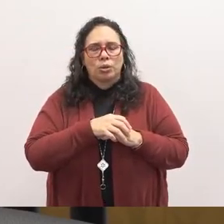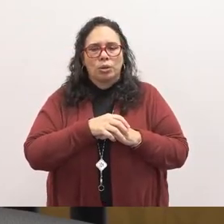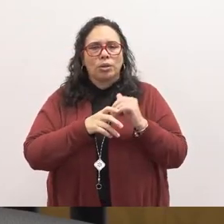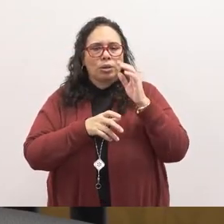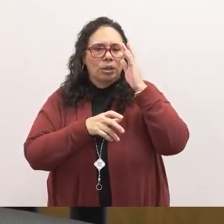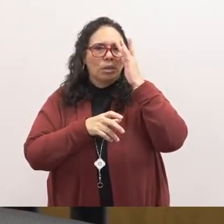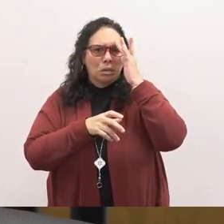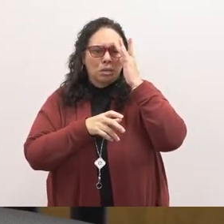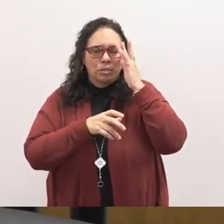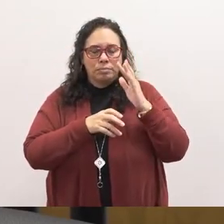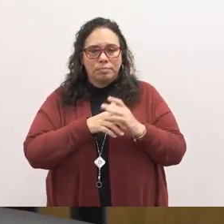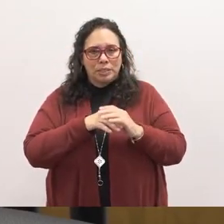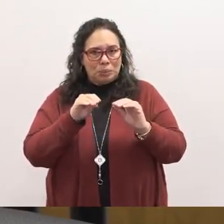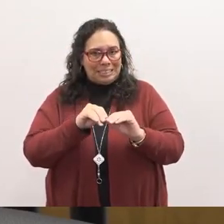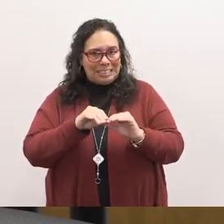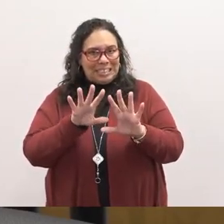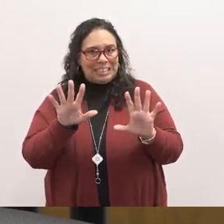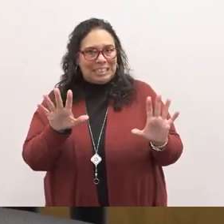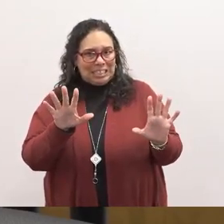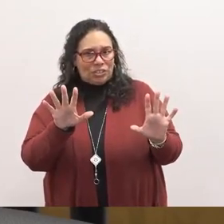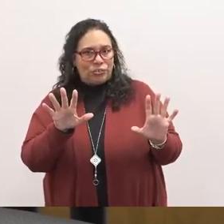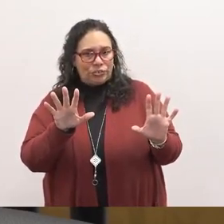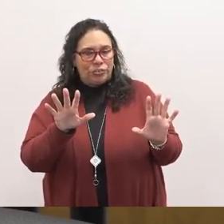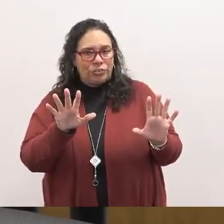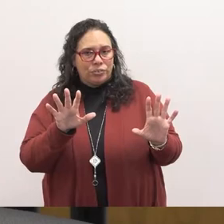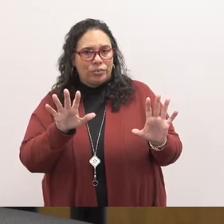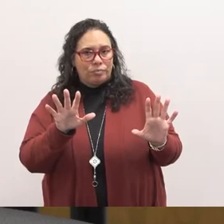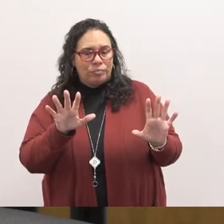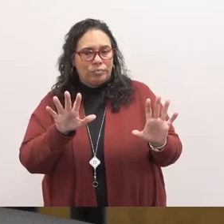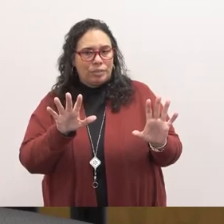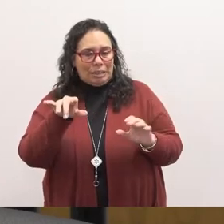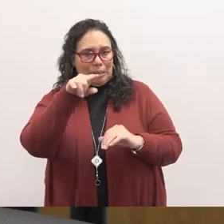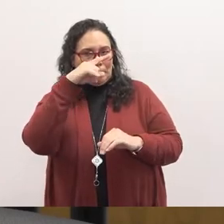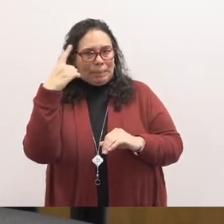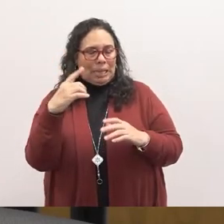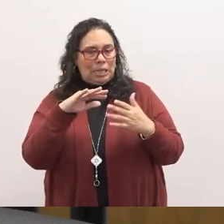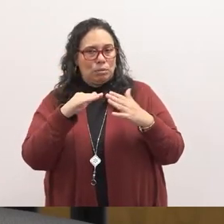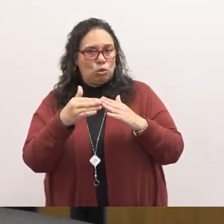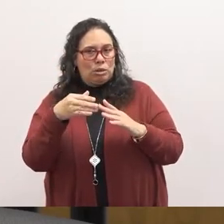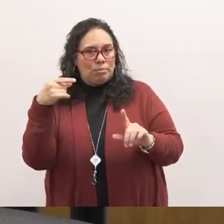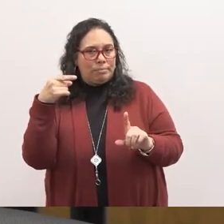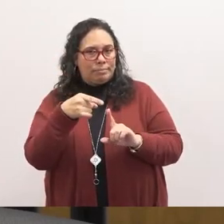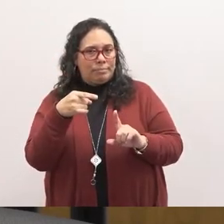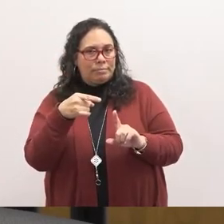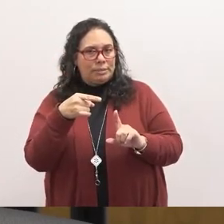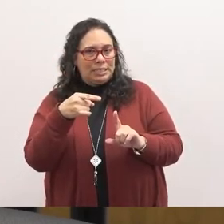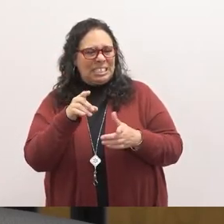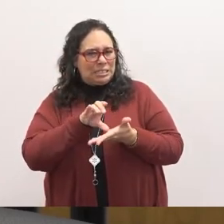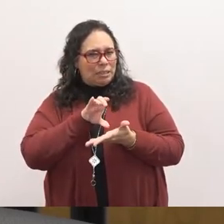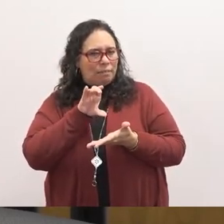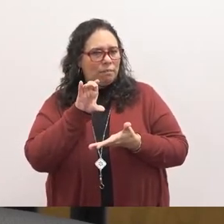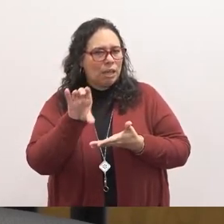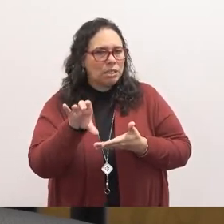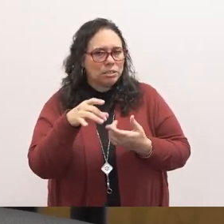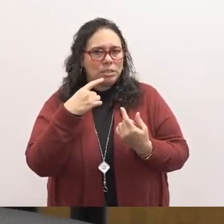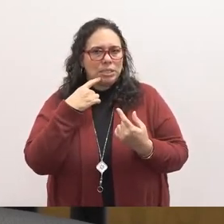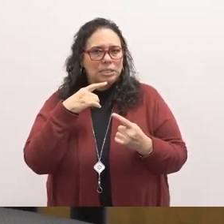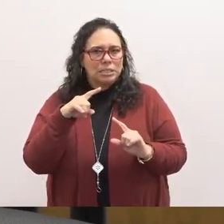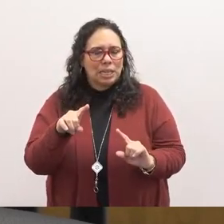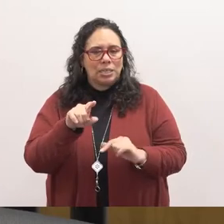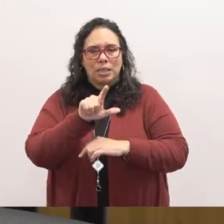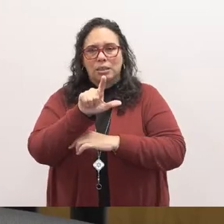It was clear that the Black community in particular is very much invested in the success of the Long